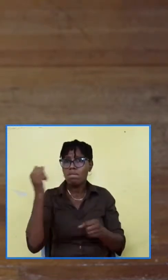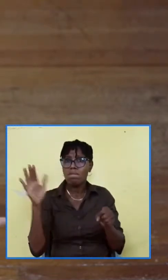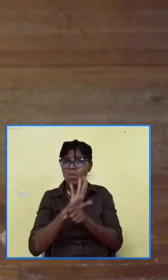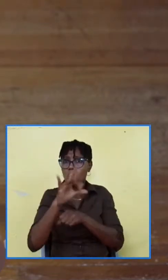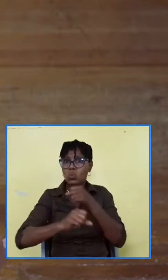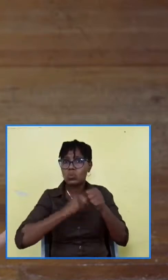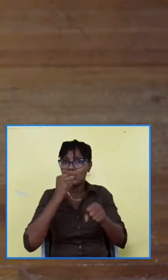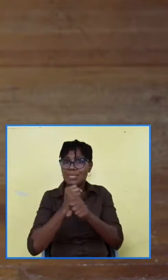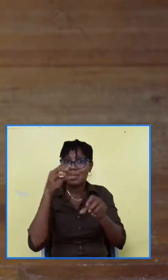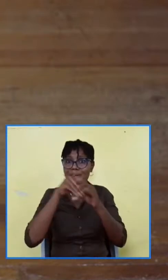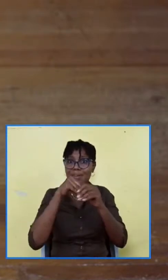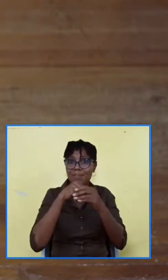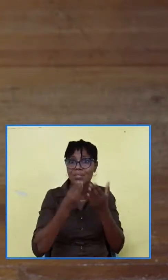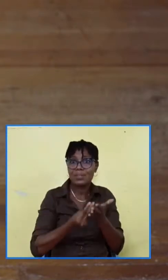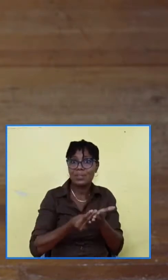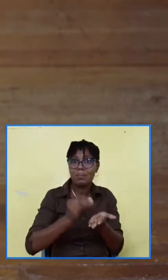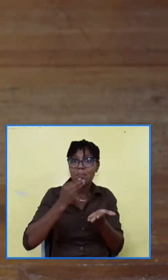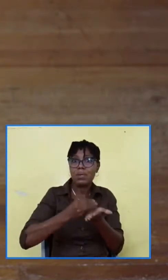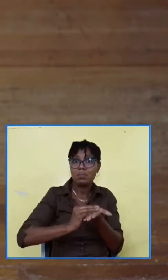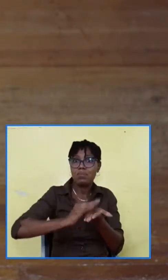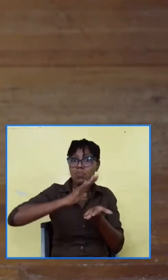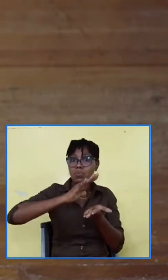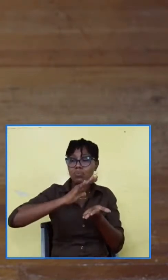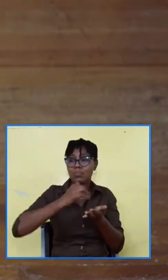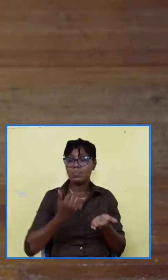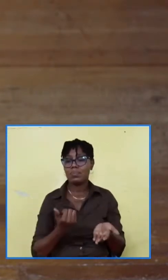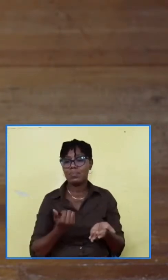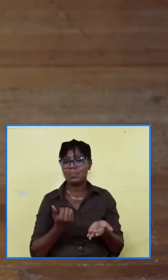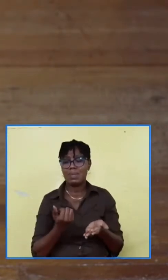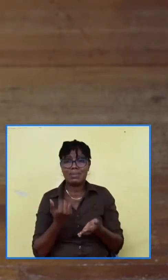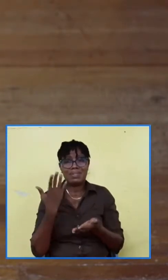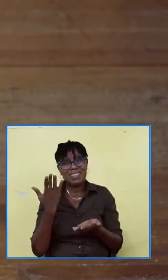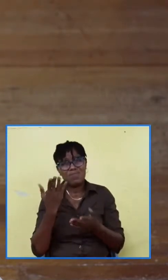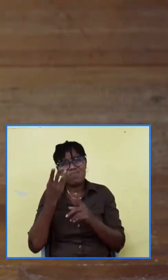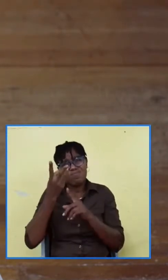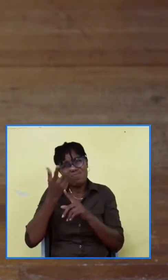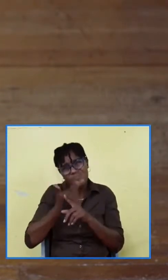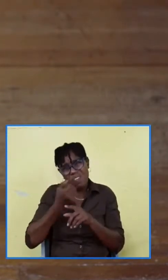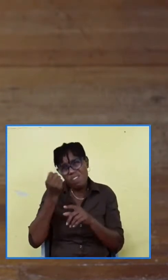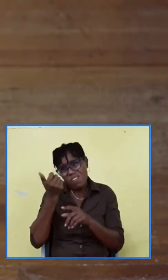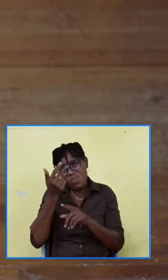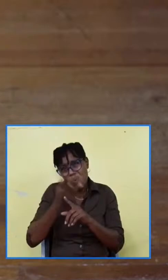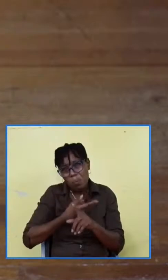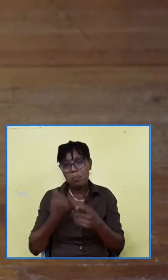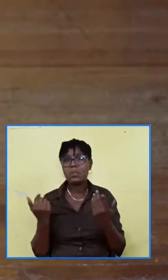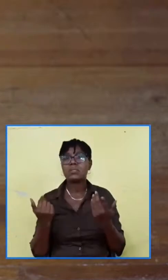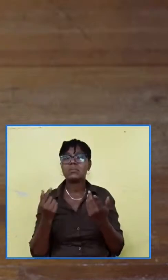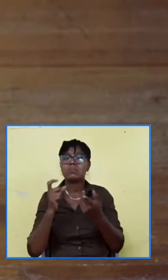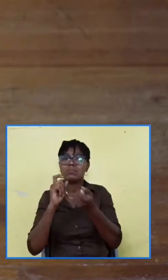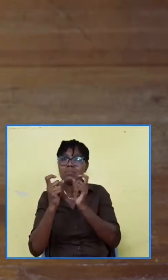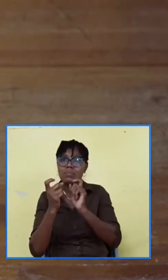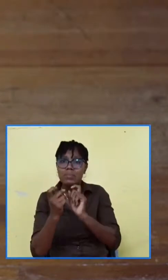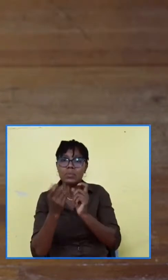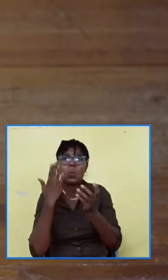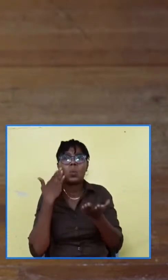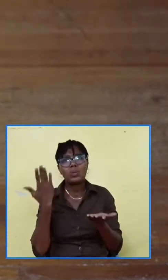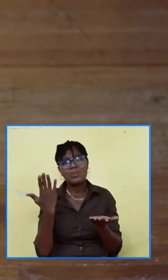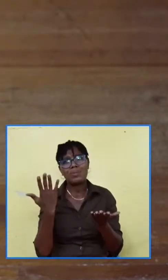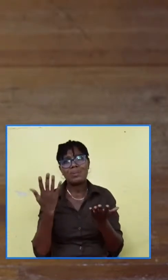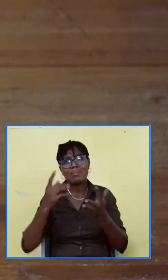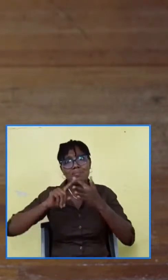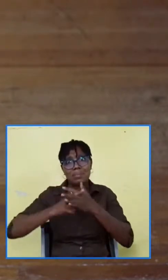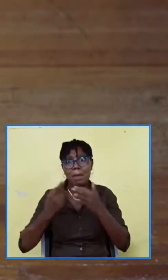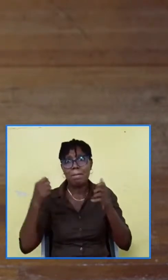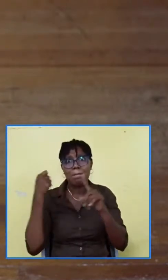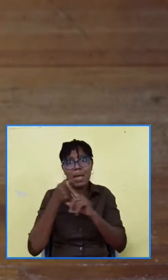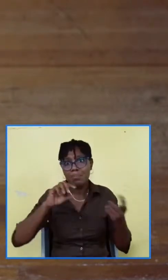And with the reforms that hopefully are going to be made in the next few months, well, they won't kick in for a little while, they'll be transitioned in,